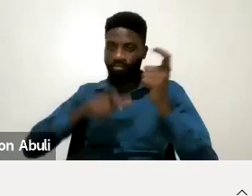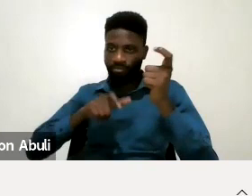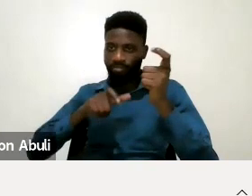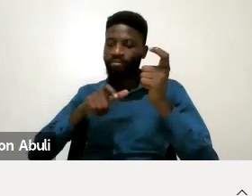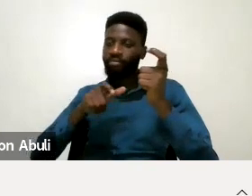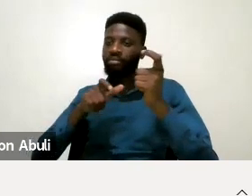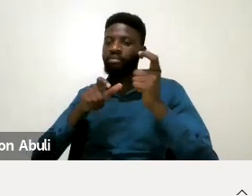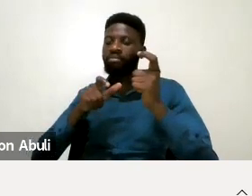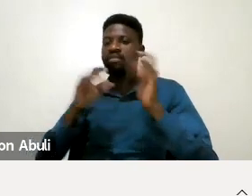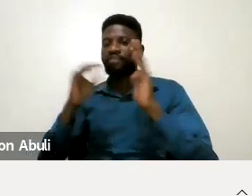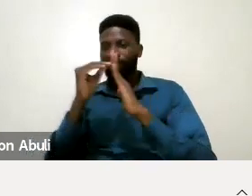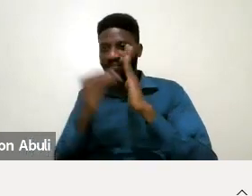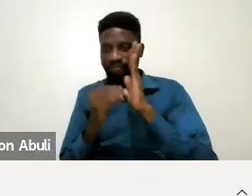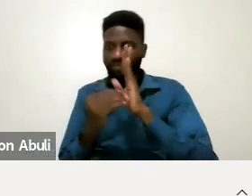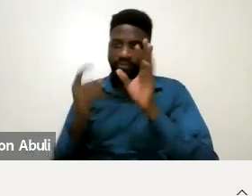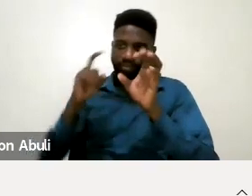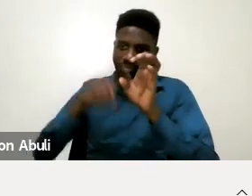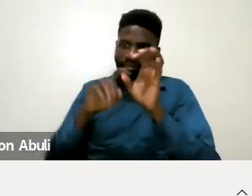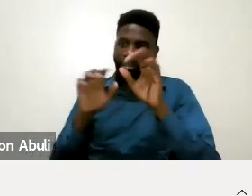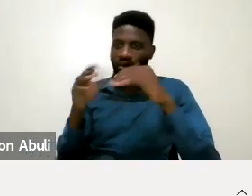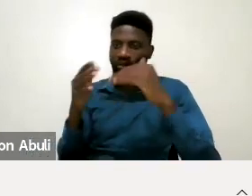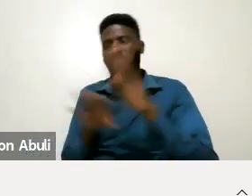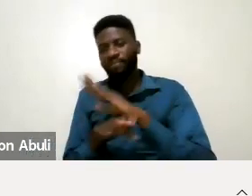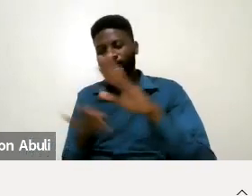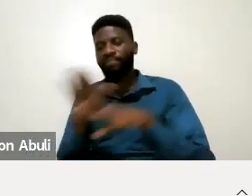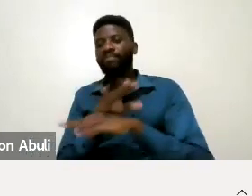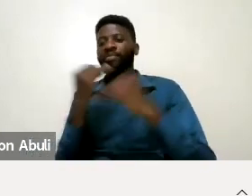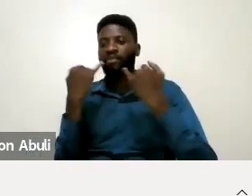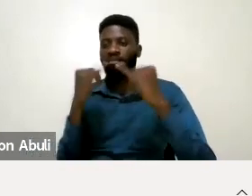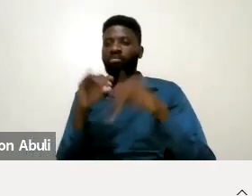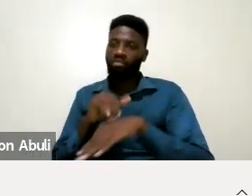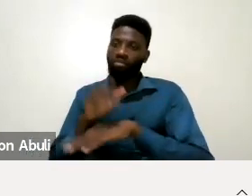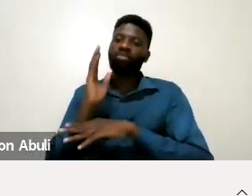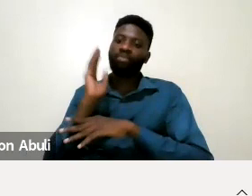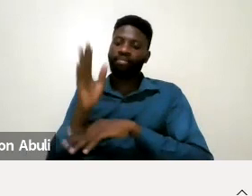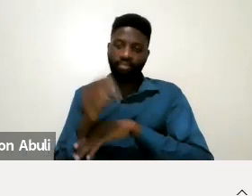the login details, and all that information. You'll receive it.